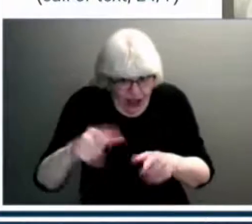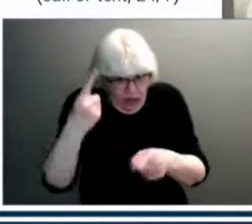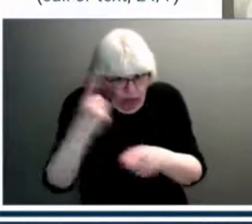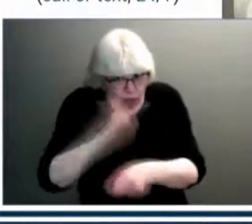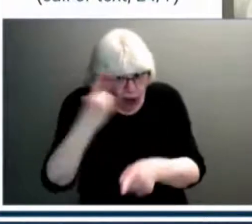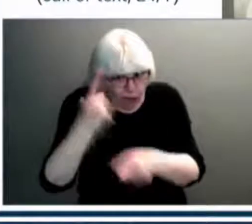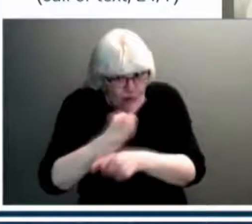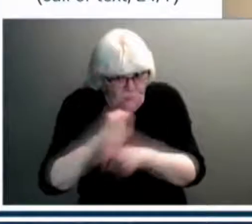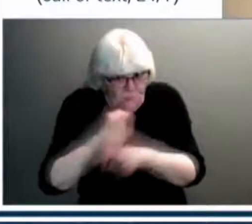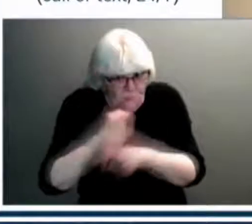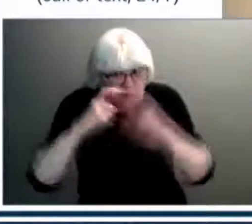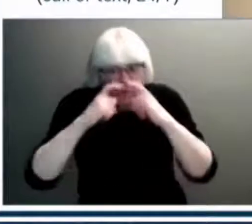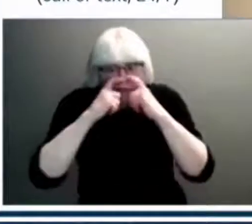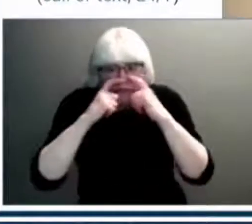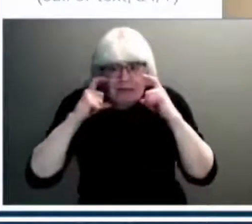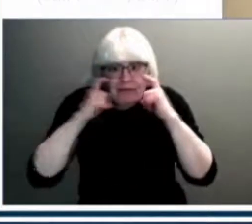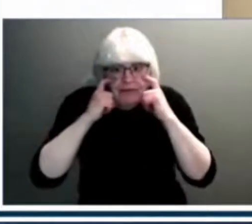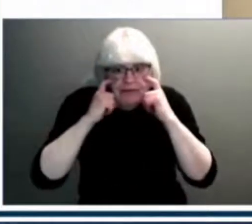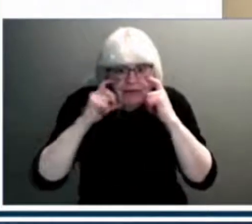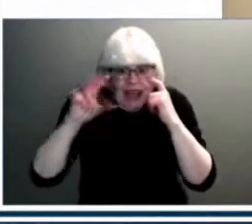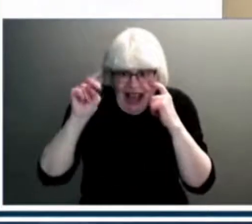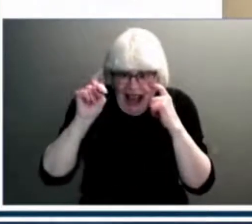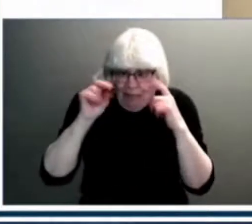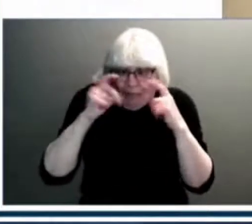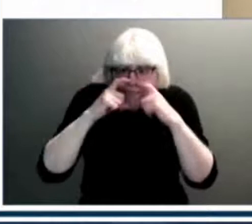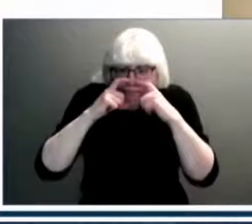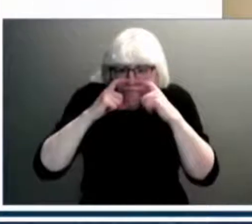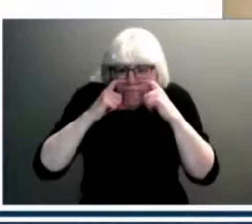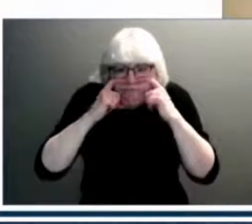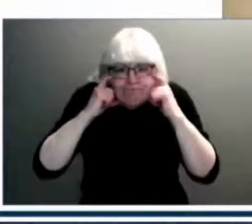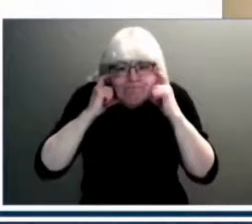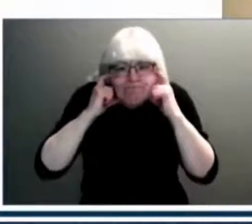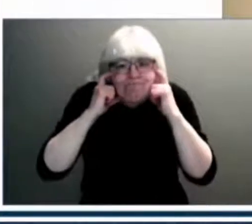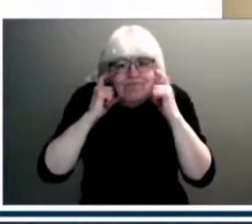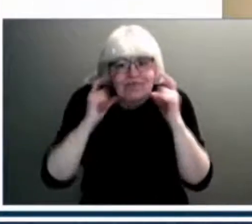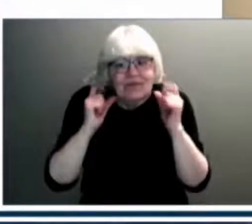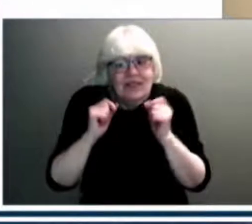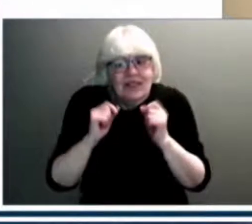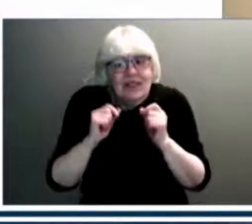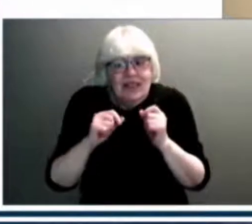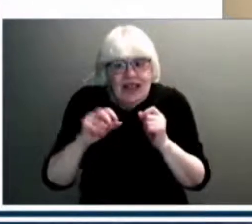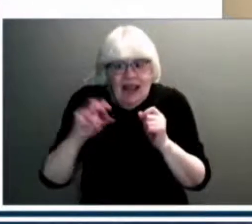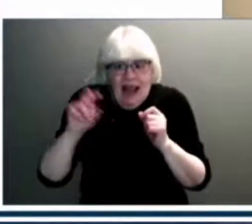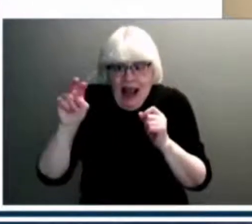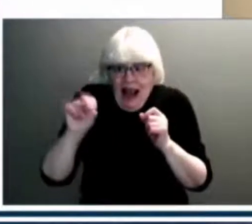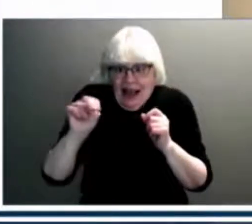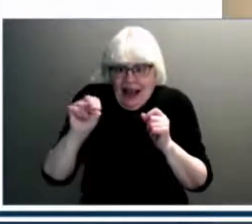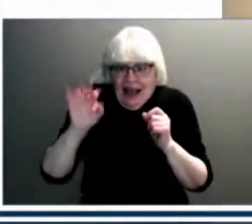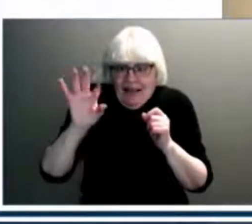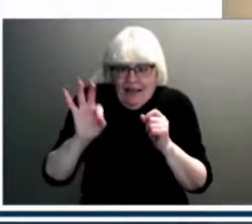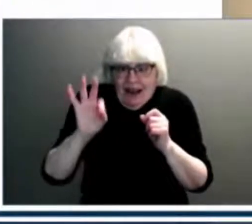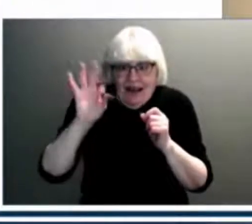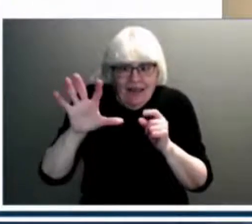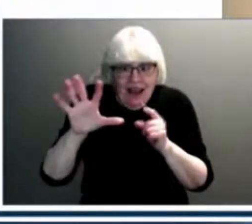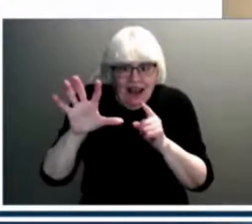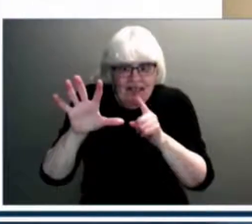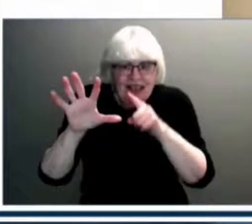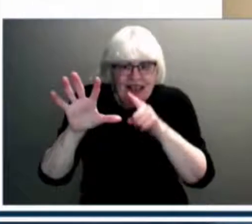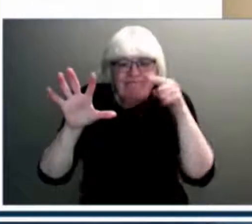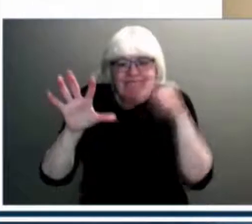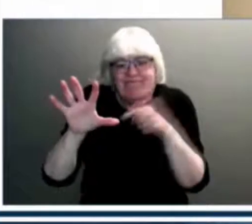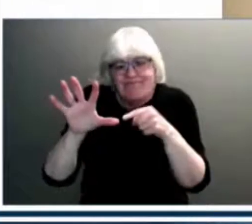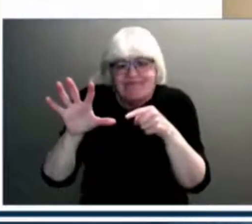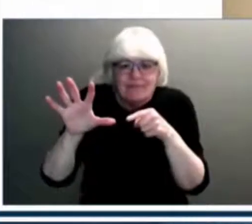So, N95s are a specific type of mask for a specific use in certain types of occupations. I think because